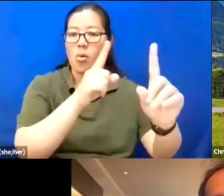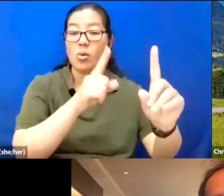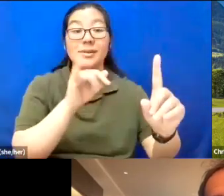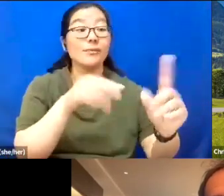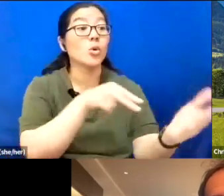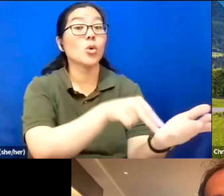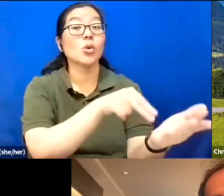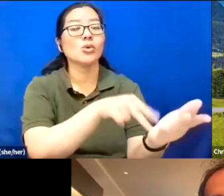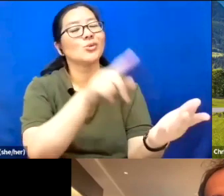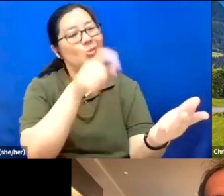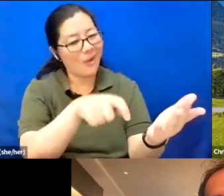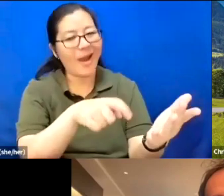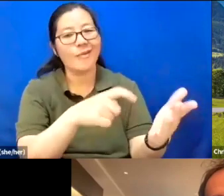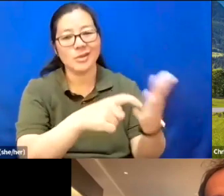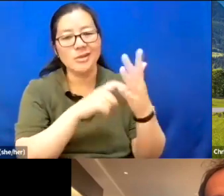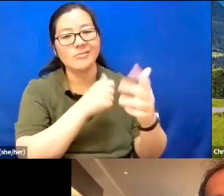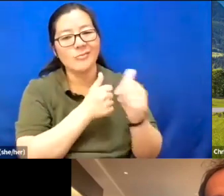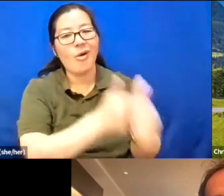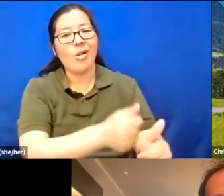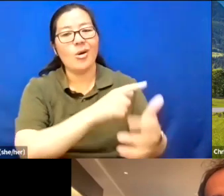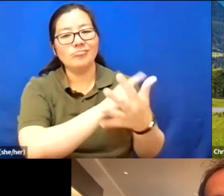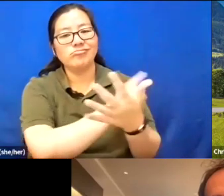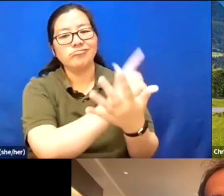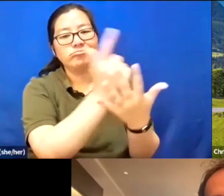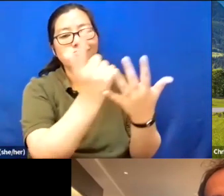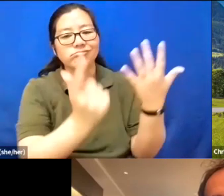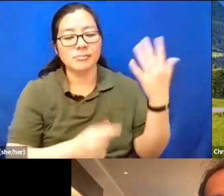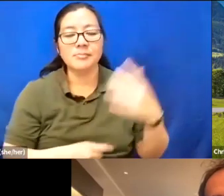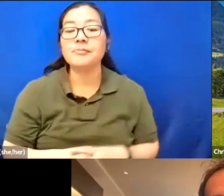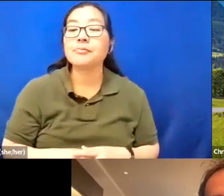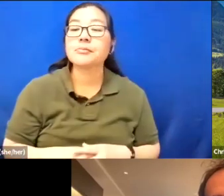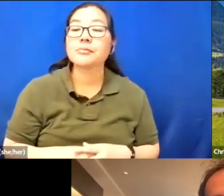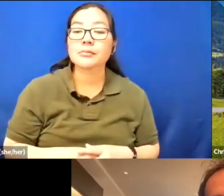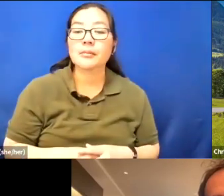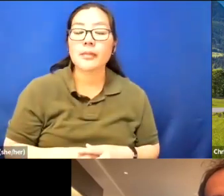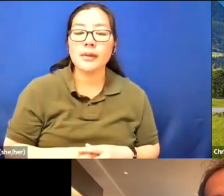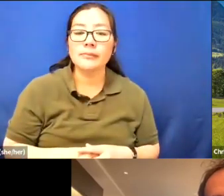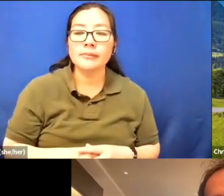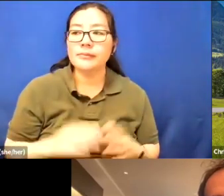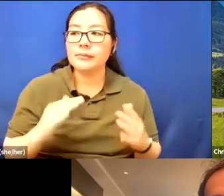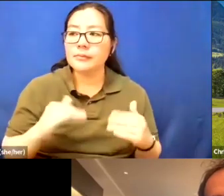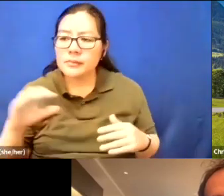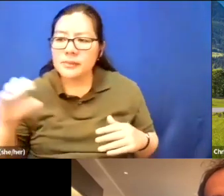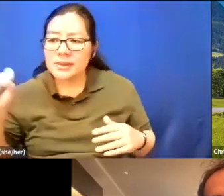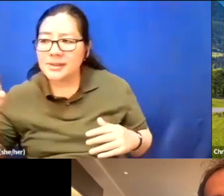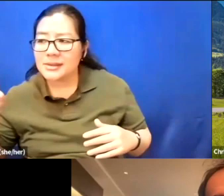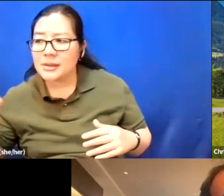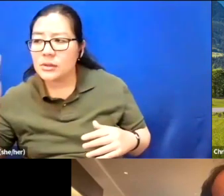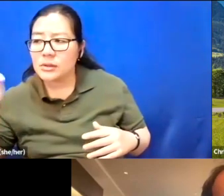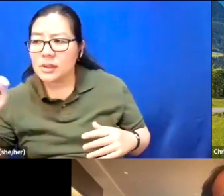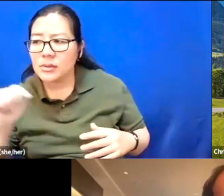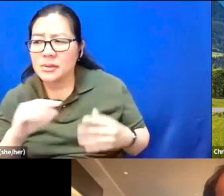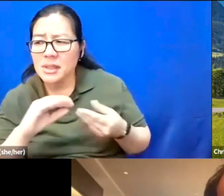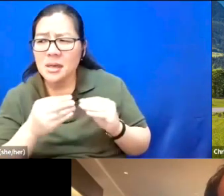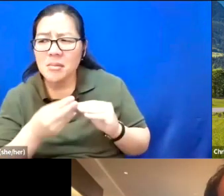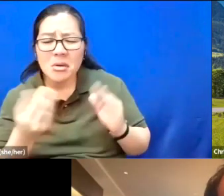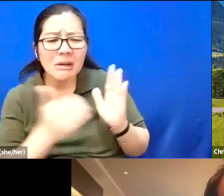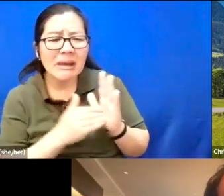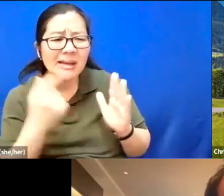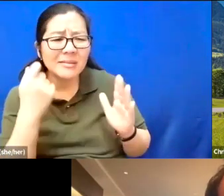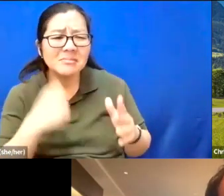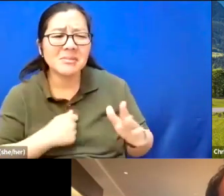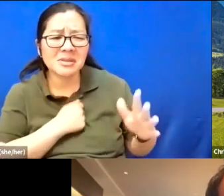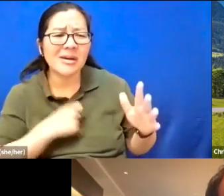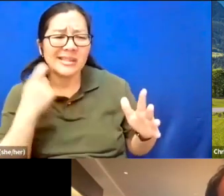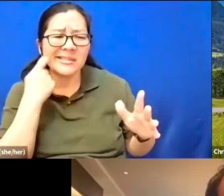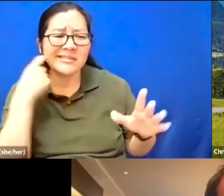got to do those. Otherwise, you're probably good with this class. So what was the number again? I'm sorry, I've just joined, but I